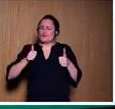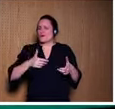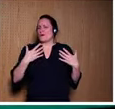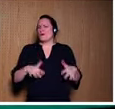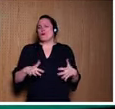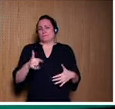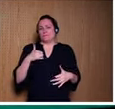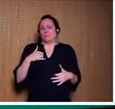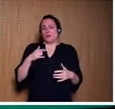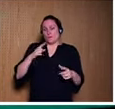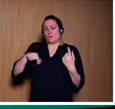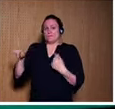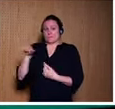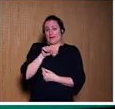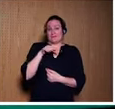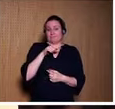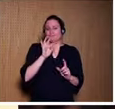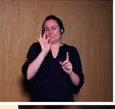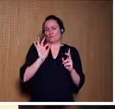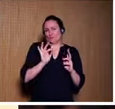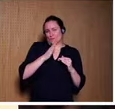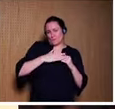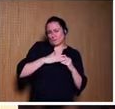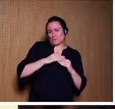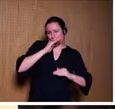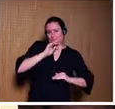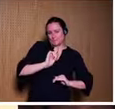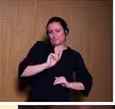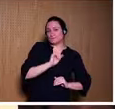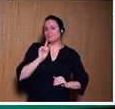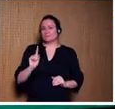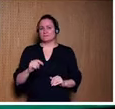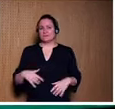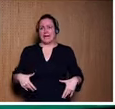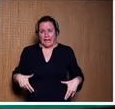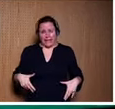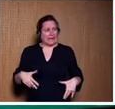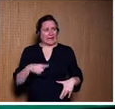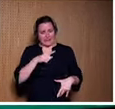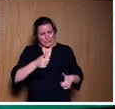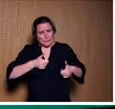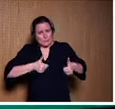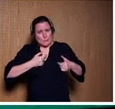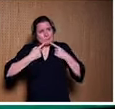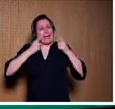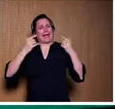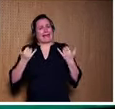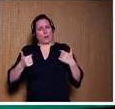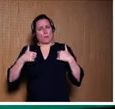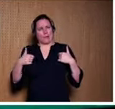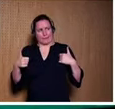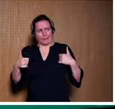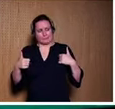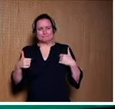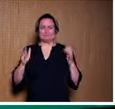to you for some more follow-up questions. Ambassador Campbell, what's your take on this? I have to follow you, my goodness. Let me just